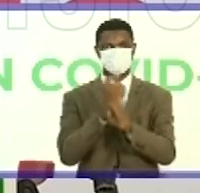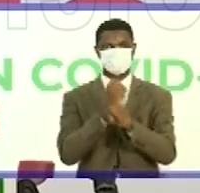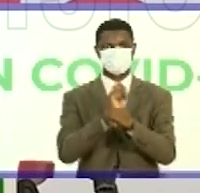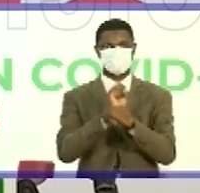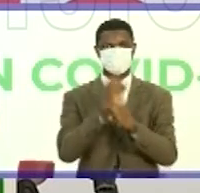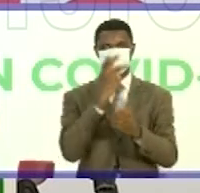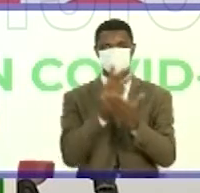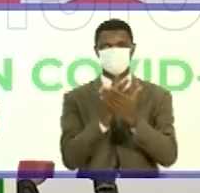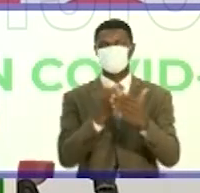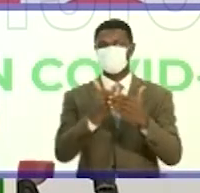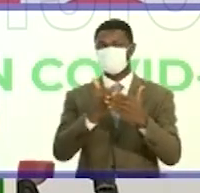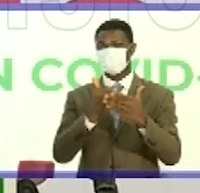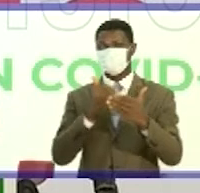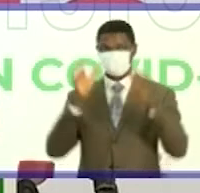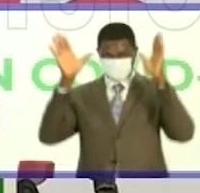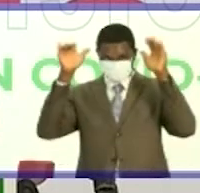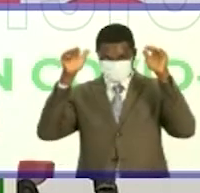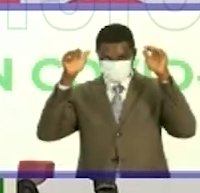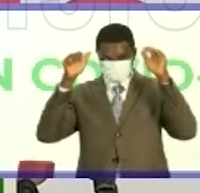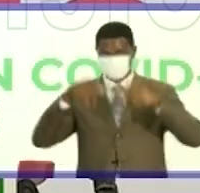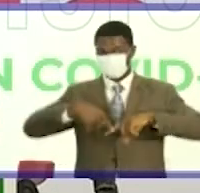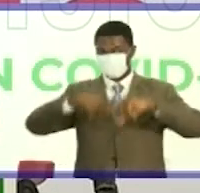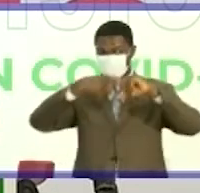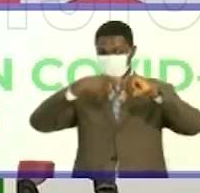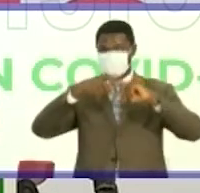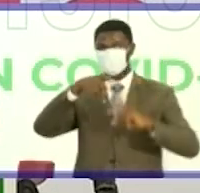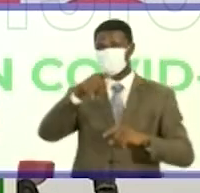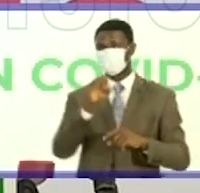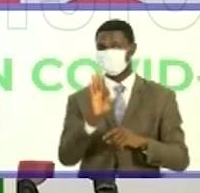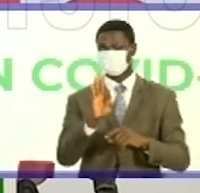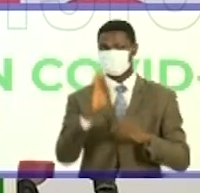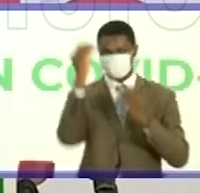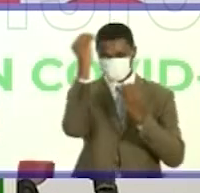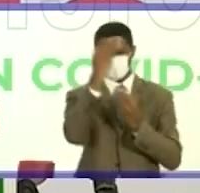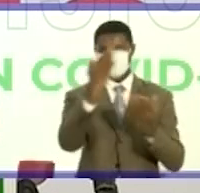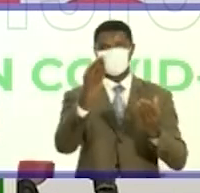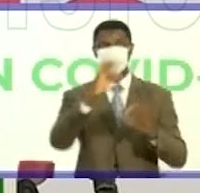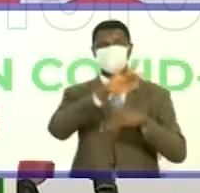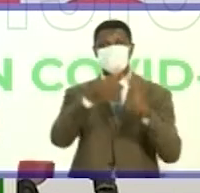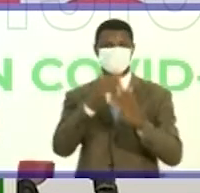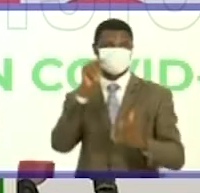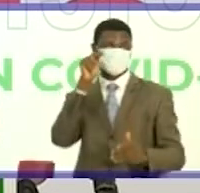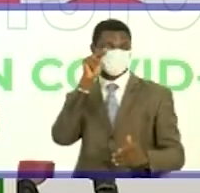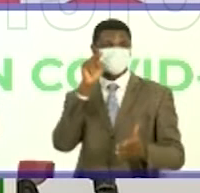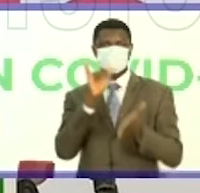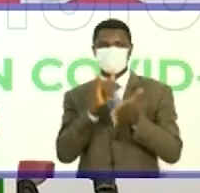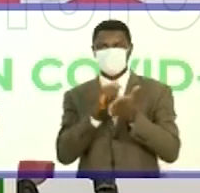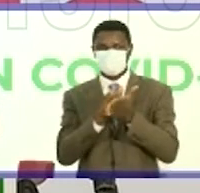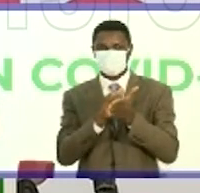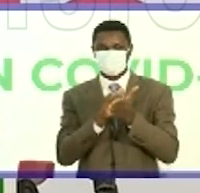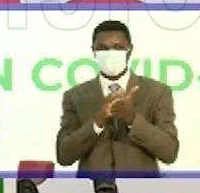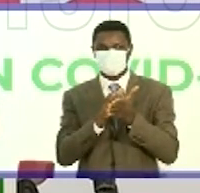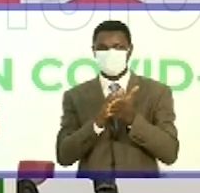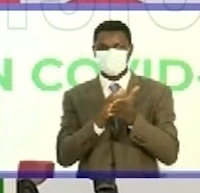Prior to the Salah break, the Presidential Task Force informed the nation that the 6th